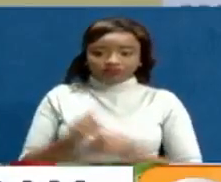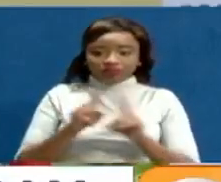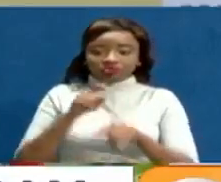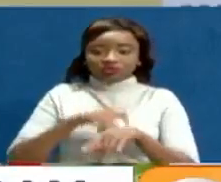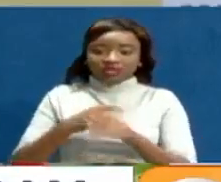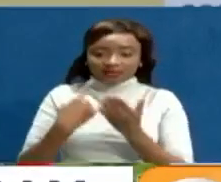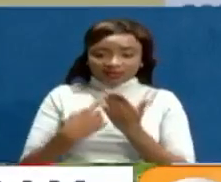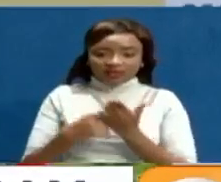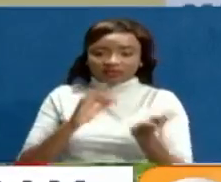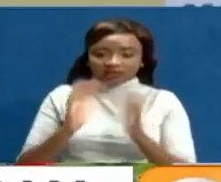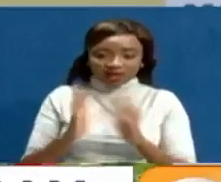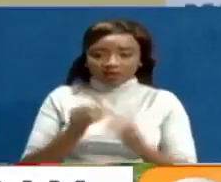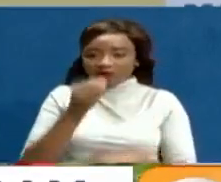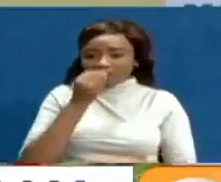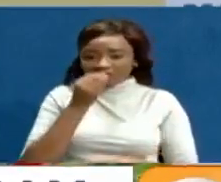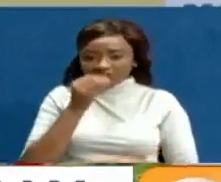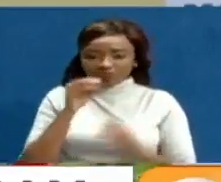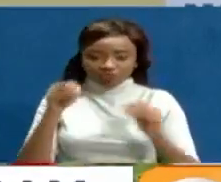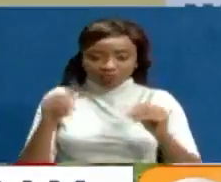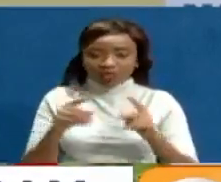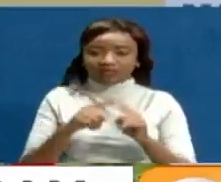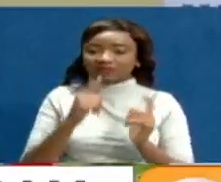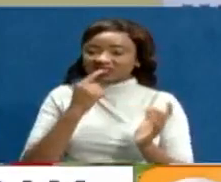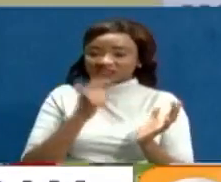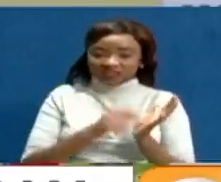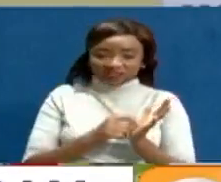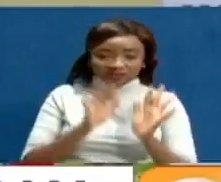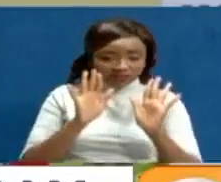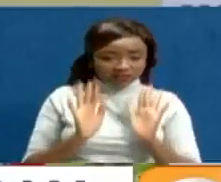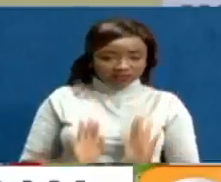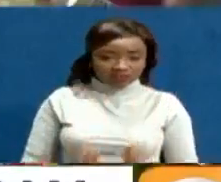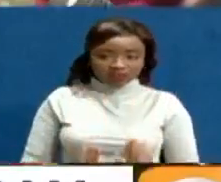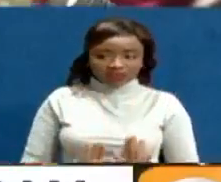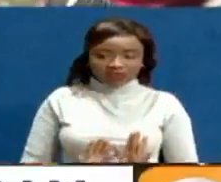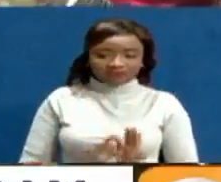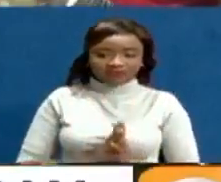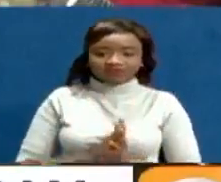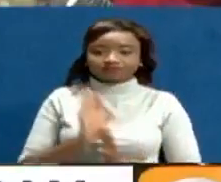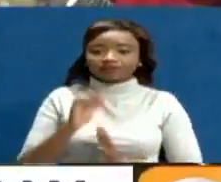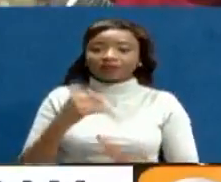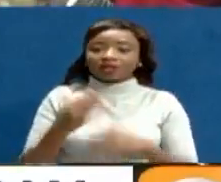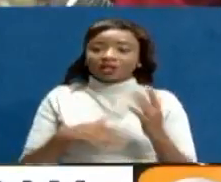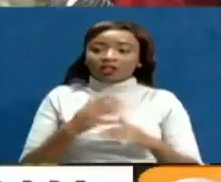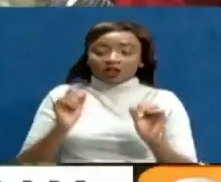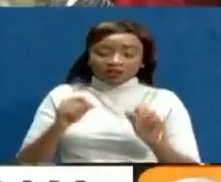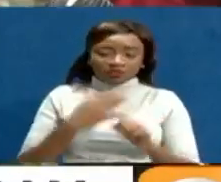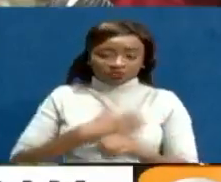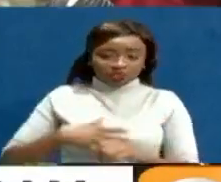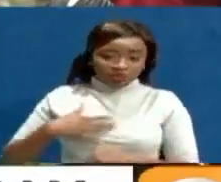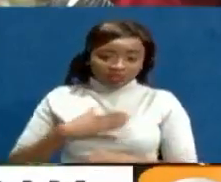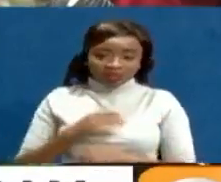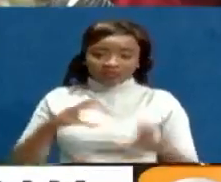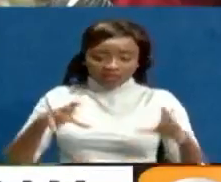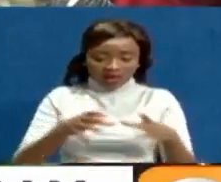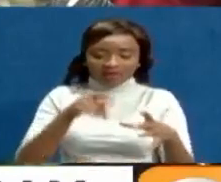you're talking about food security, rice is a very important component of that. Let us make sure the cooperative movement in the rice